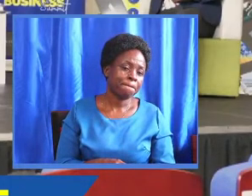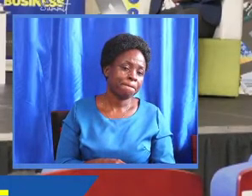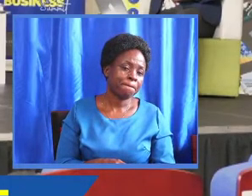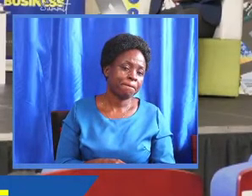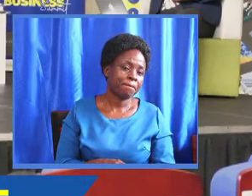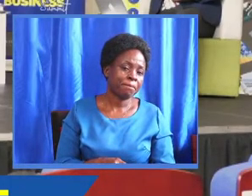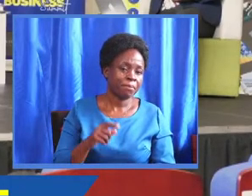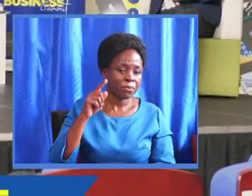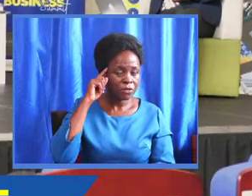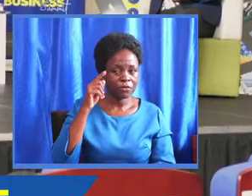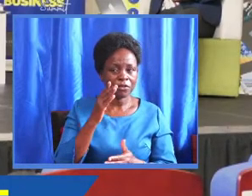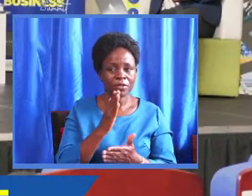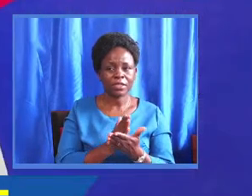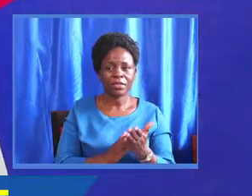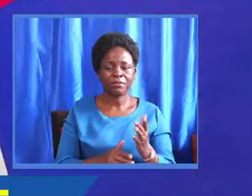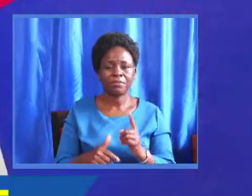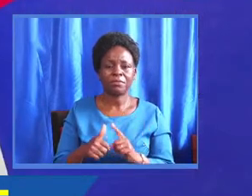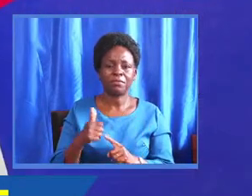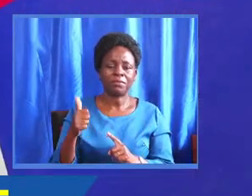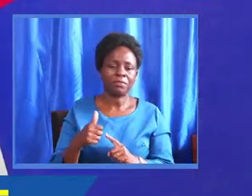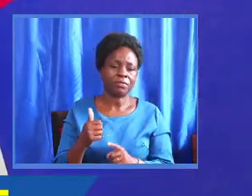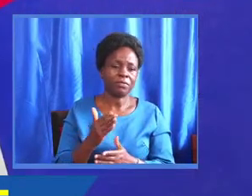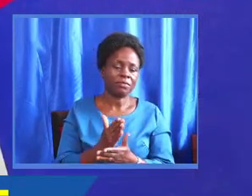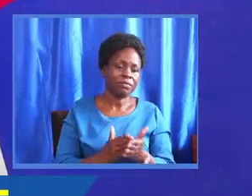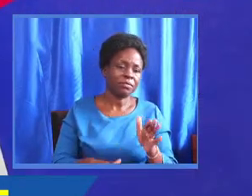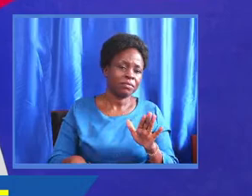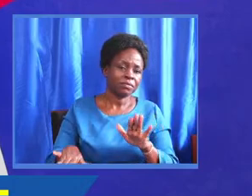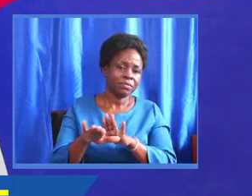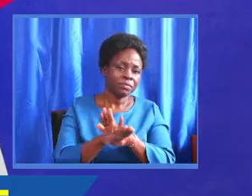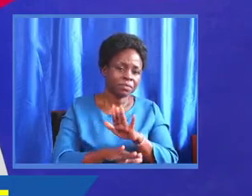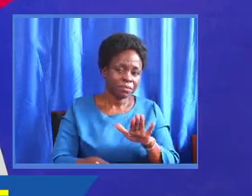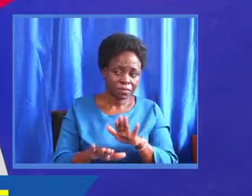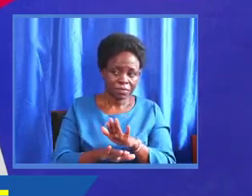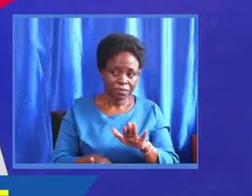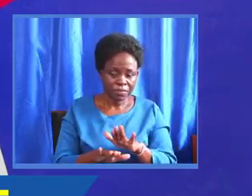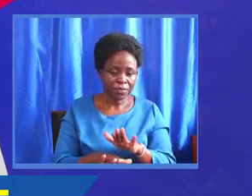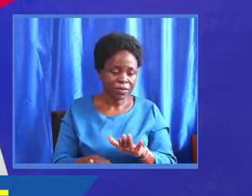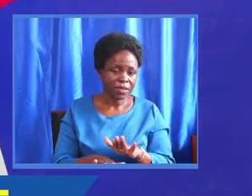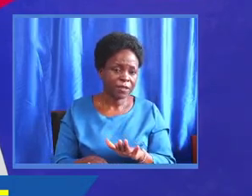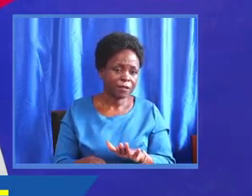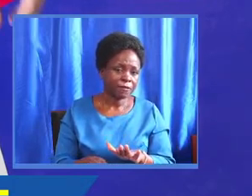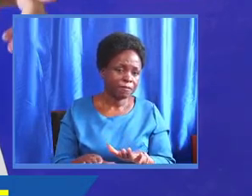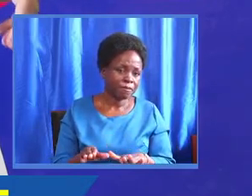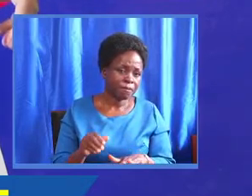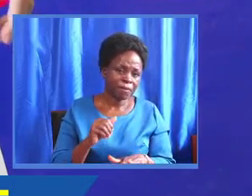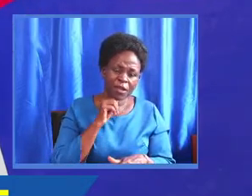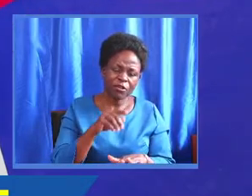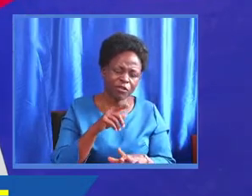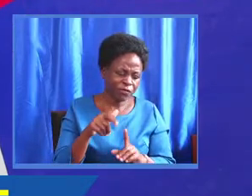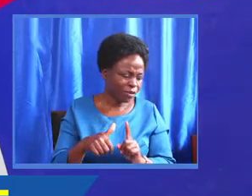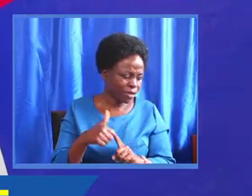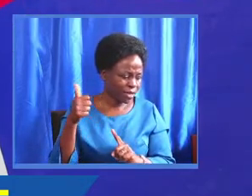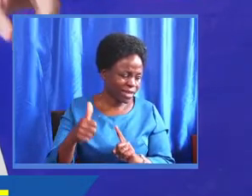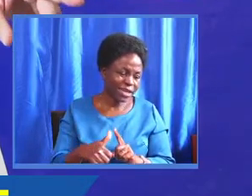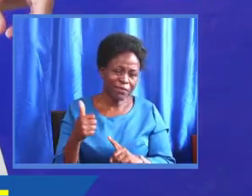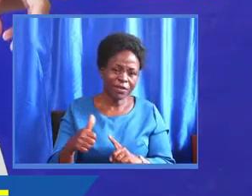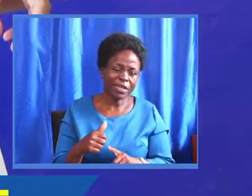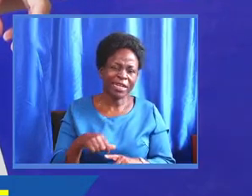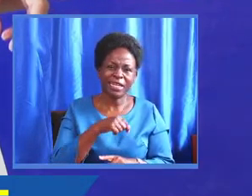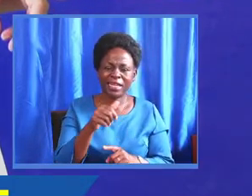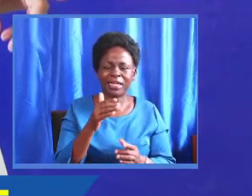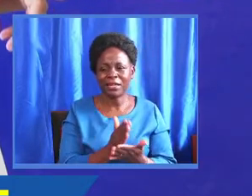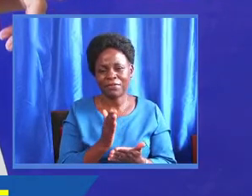for some tenants in certain sector. It's not hard time for every tenant in every